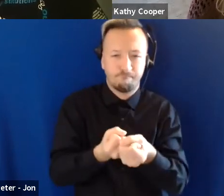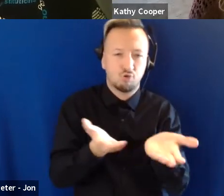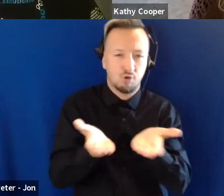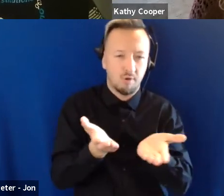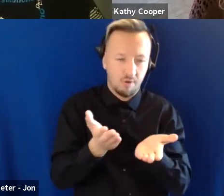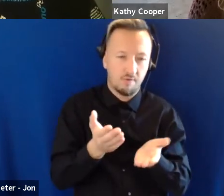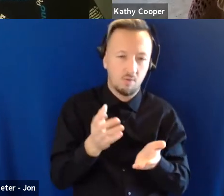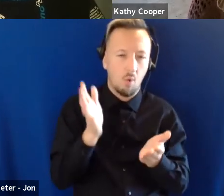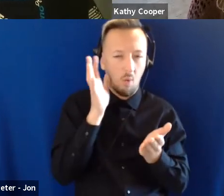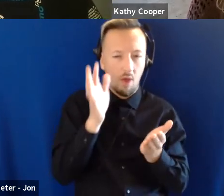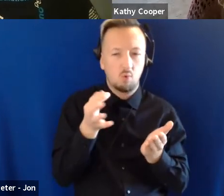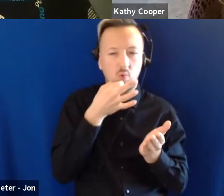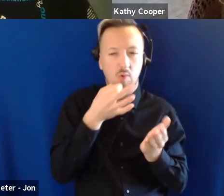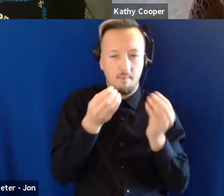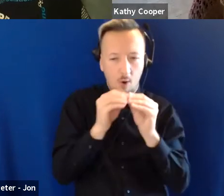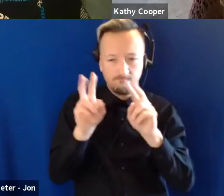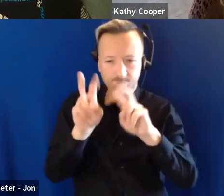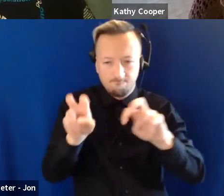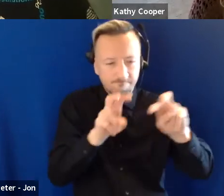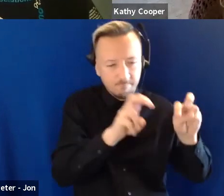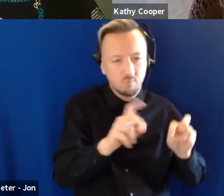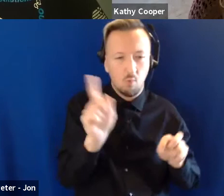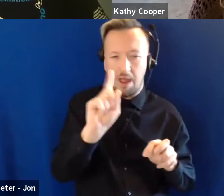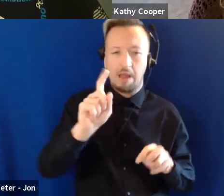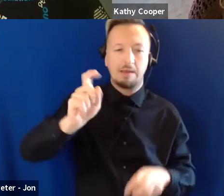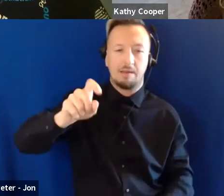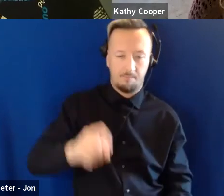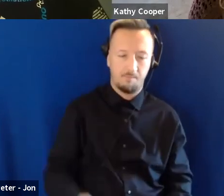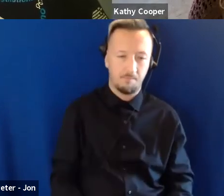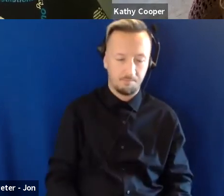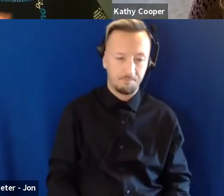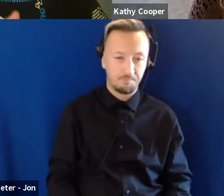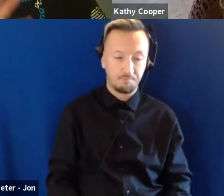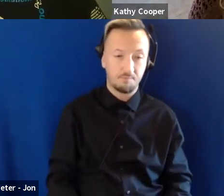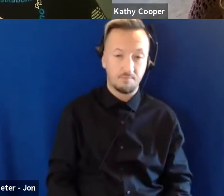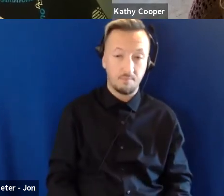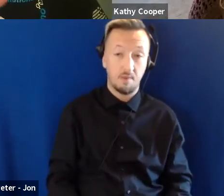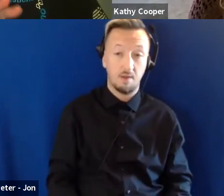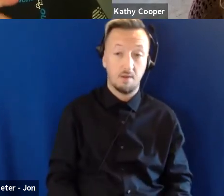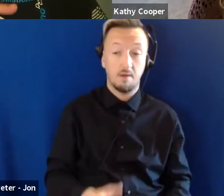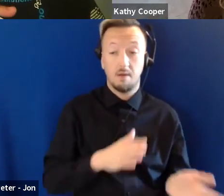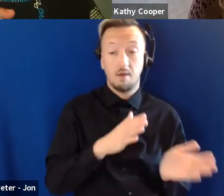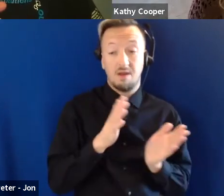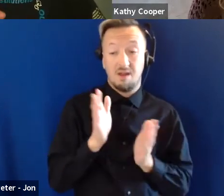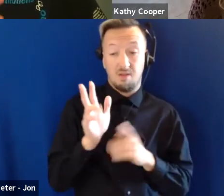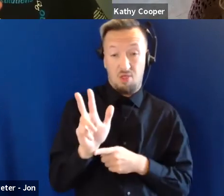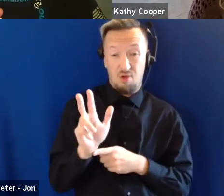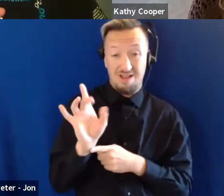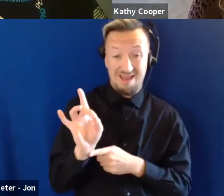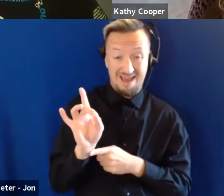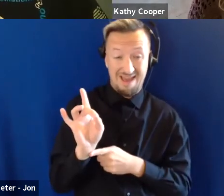spill. Yeah, and in some sense, those 38 counties, there